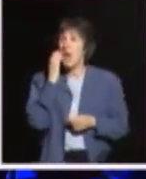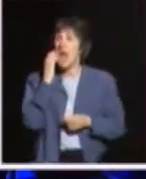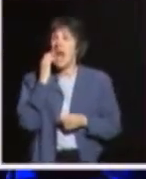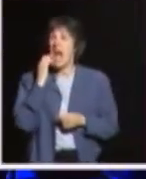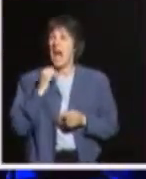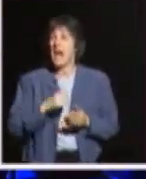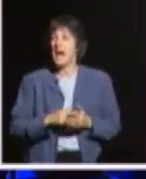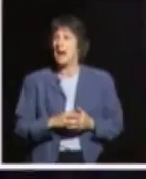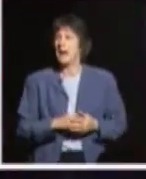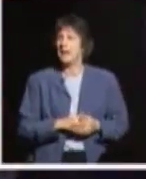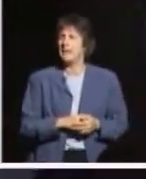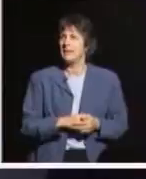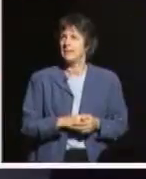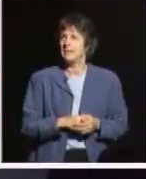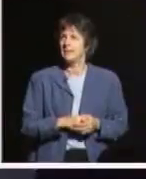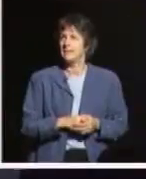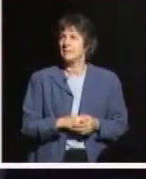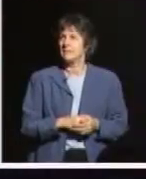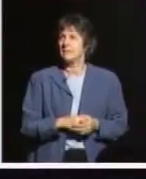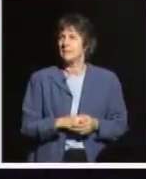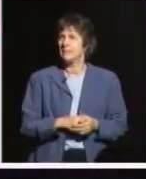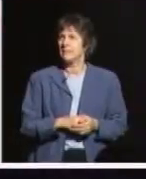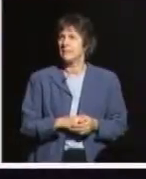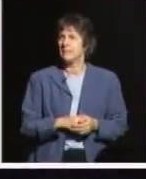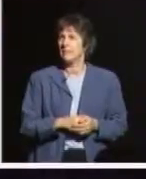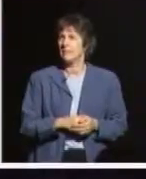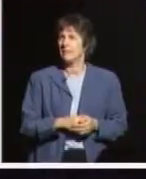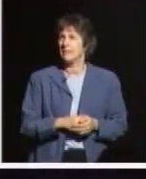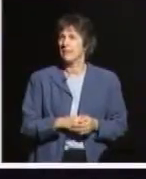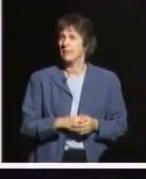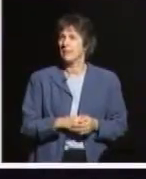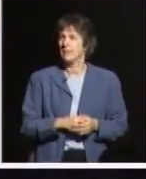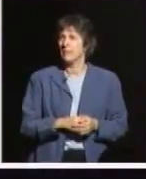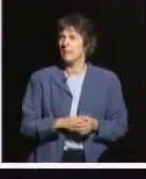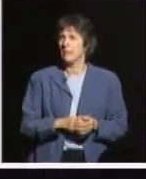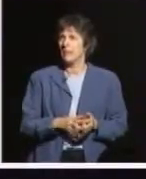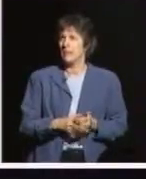Thank you. Thank you, Peter. Hi, I am Rita Straubhaar,